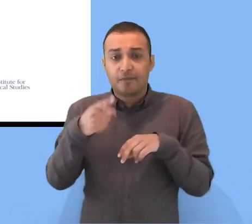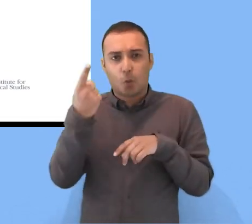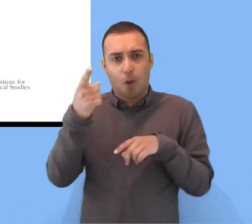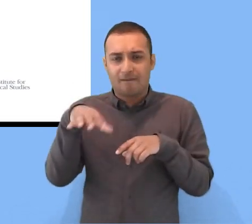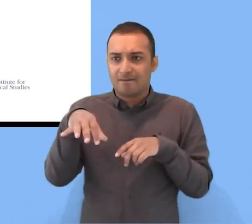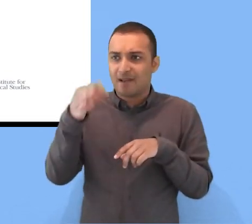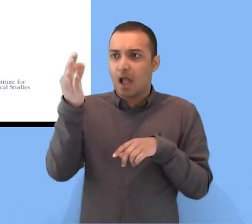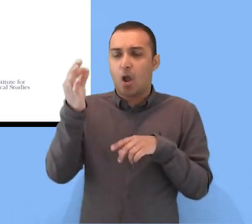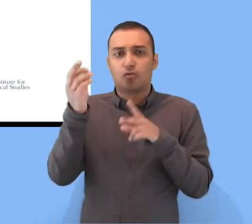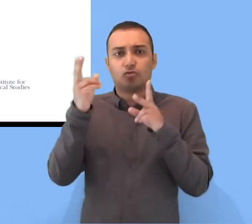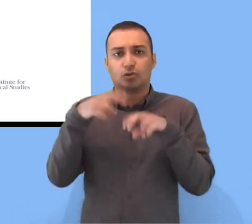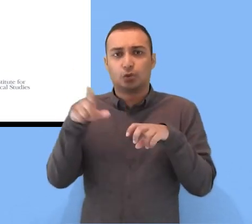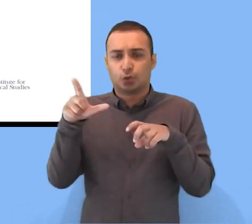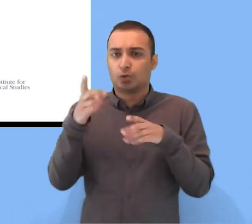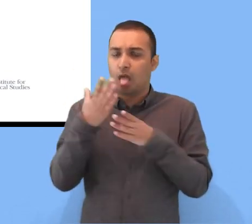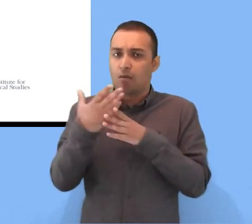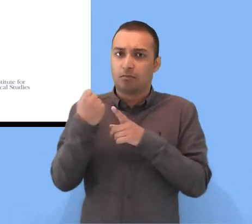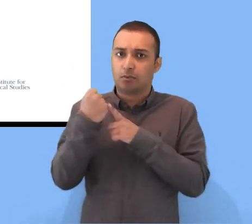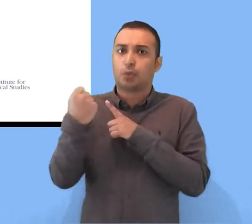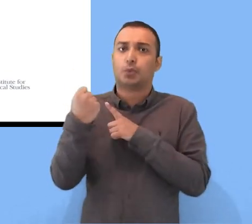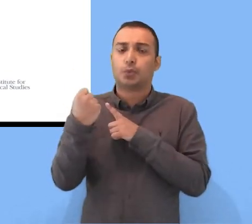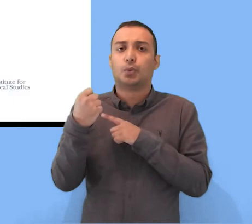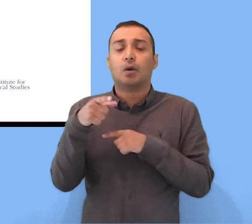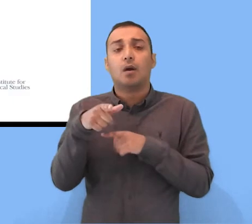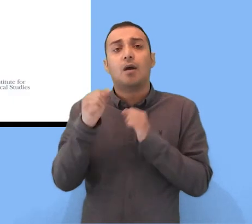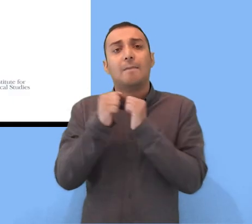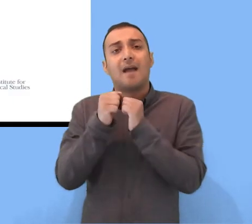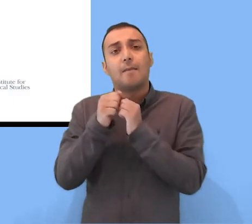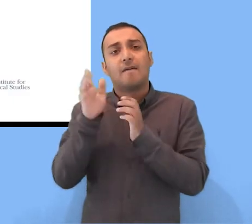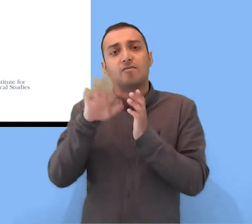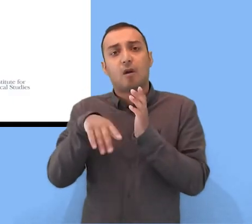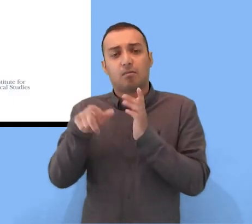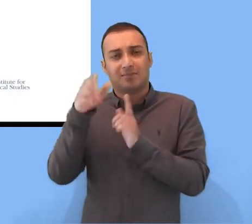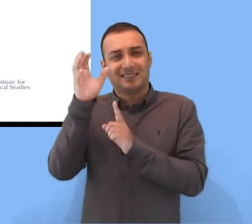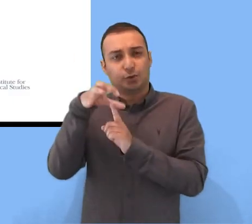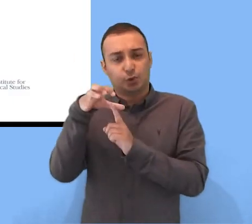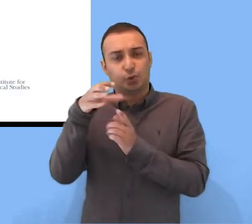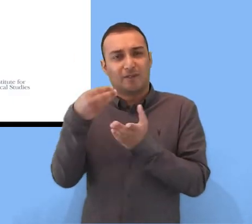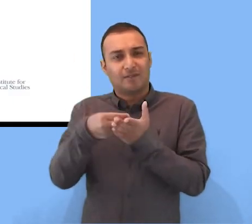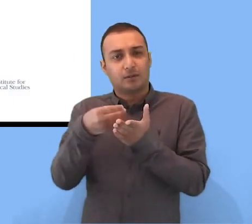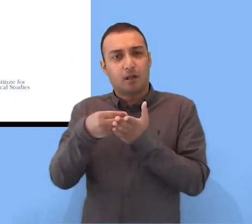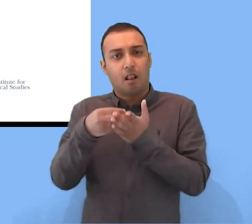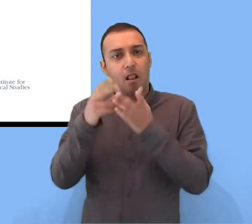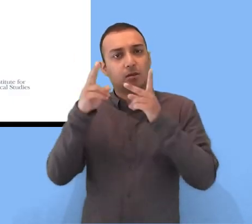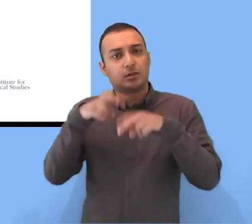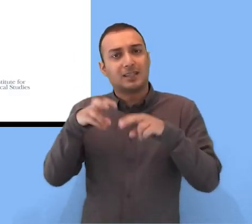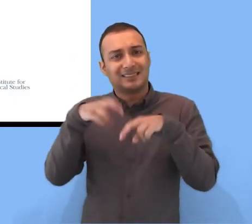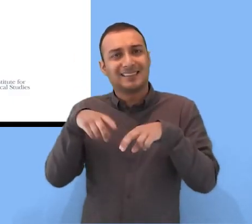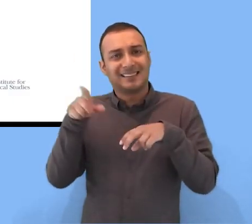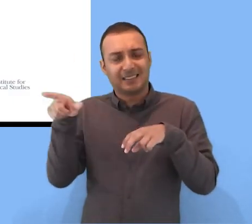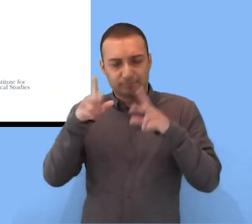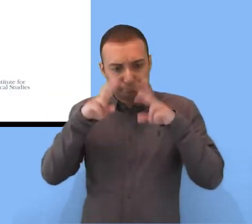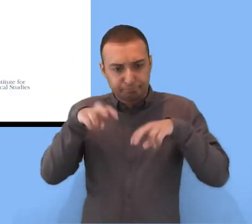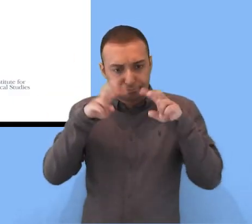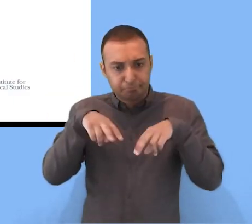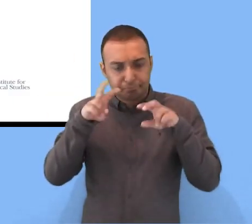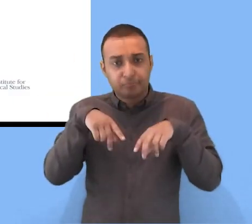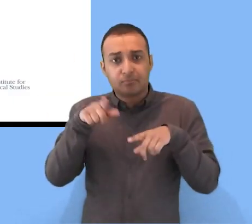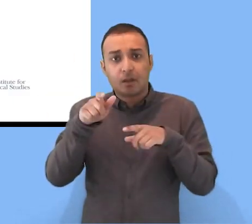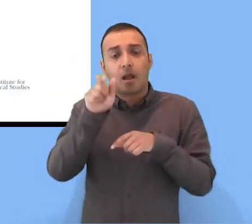with me. So it's a paper from the Institute of Fiscal Studies, which was looking at how pupil premium should be